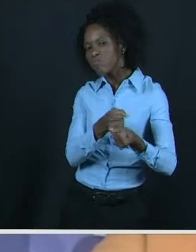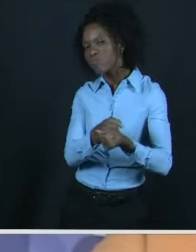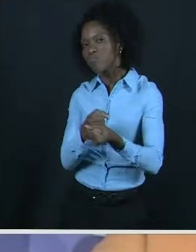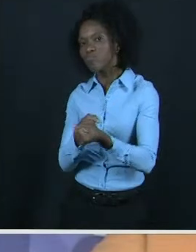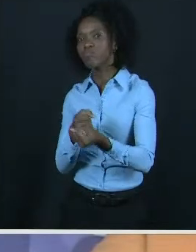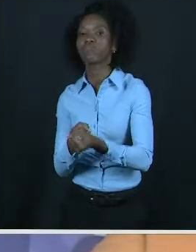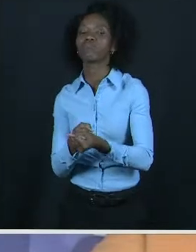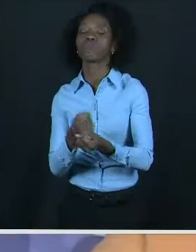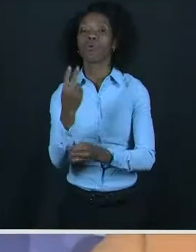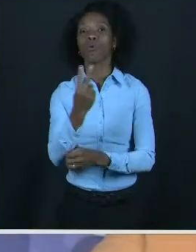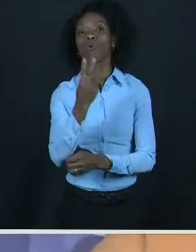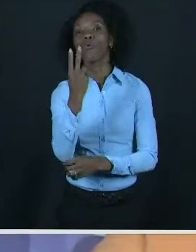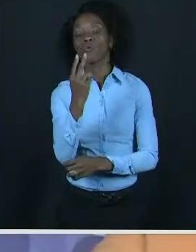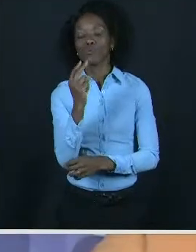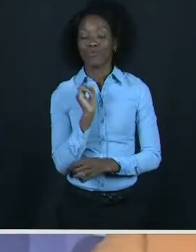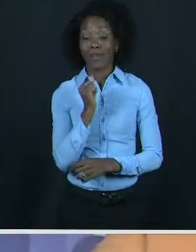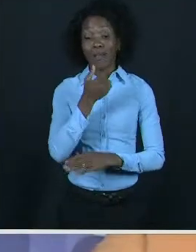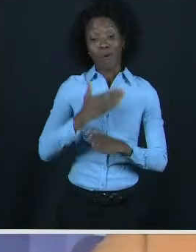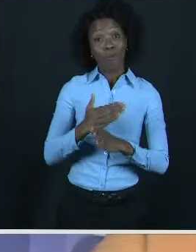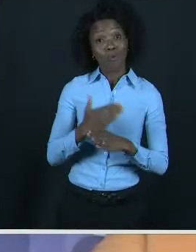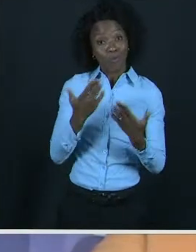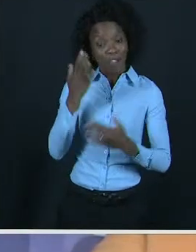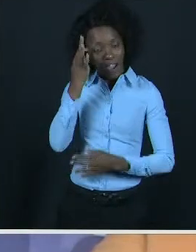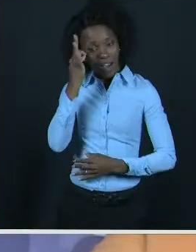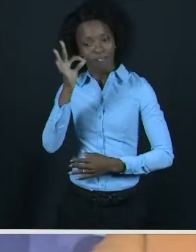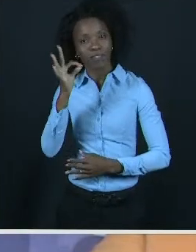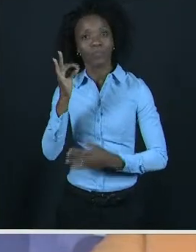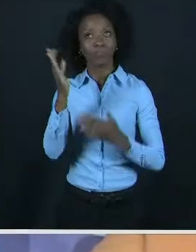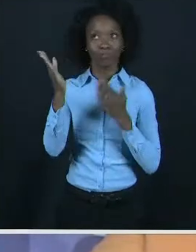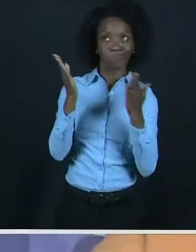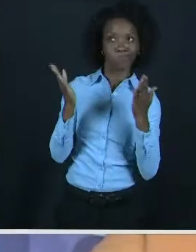as our work in government,